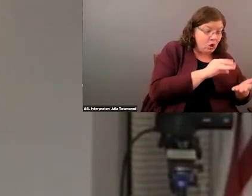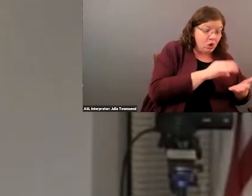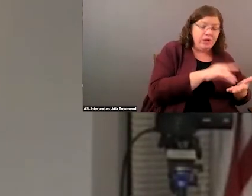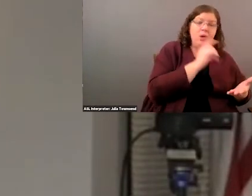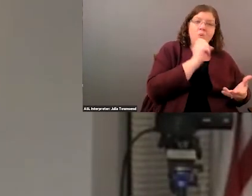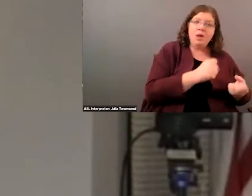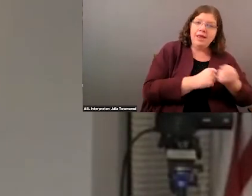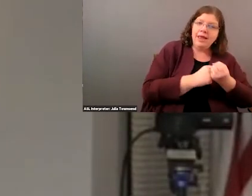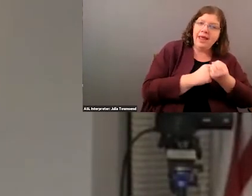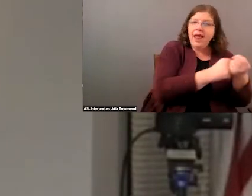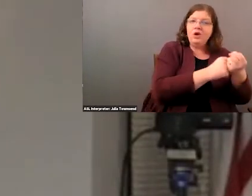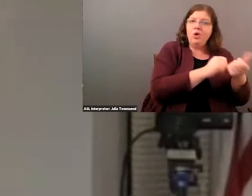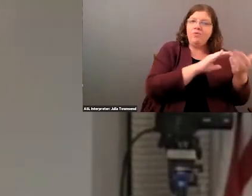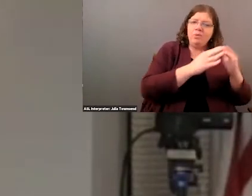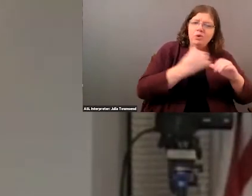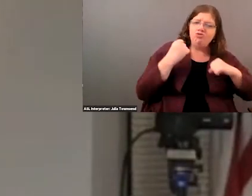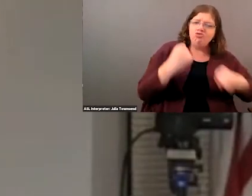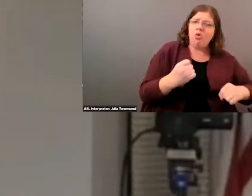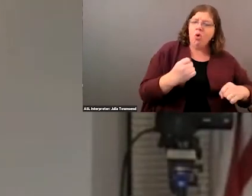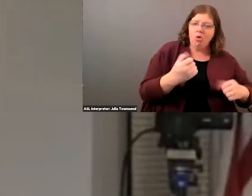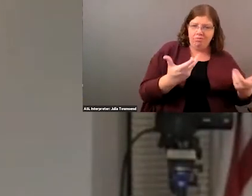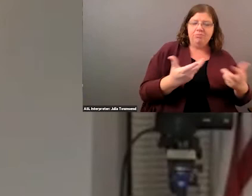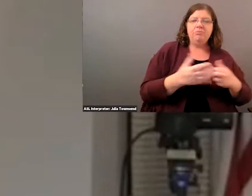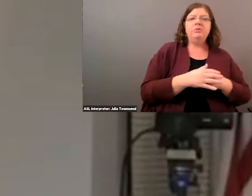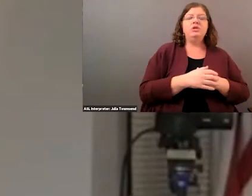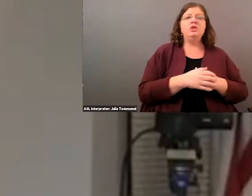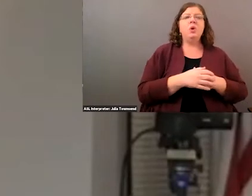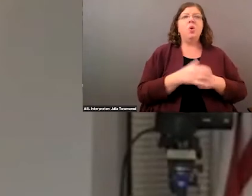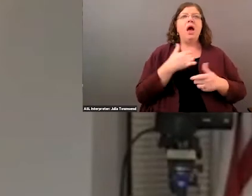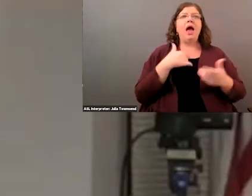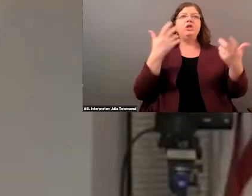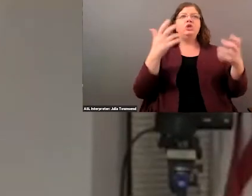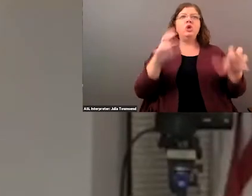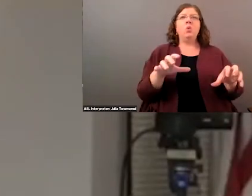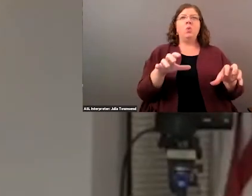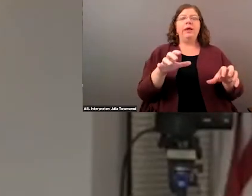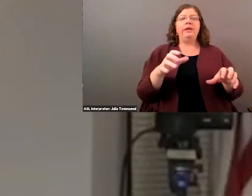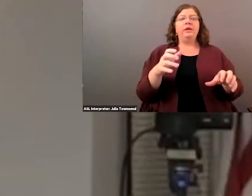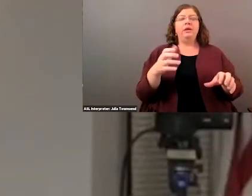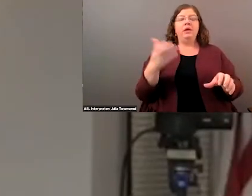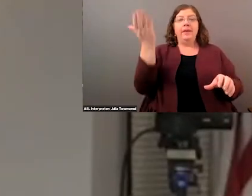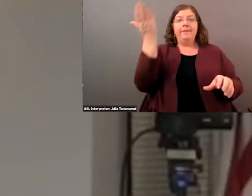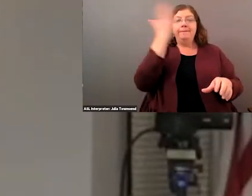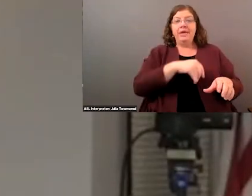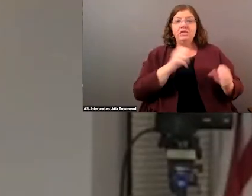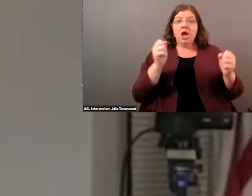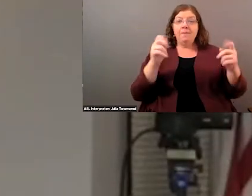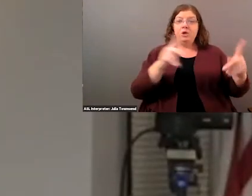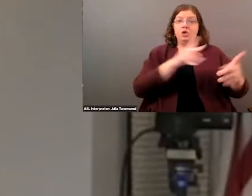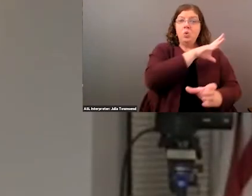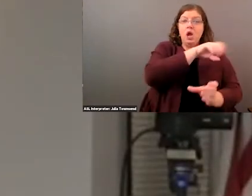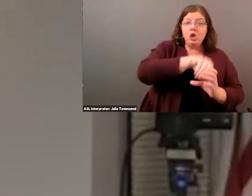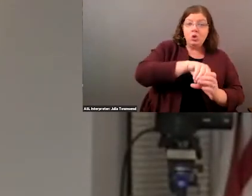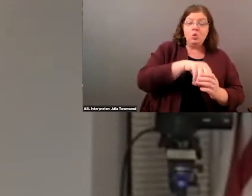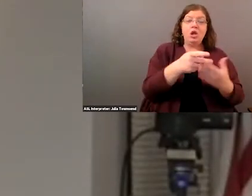to miss the opportunity to include preschool as an investment on the very beginning. So I'd like to see that more in the